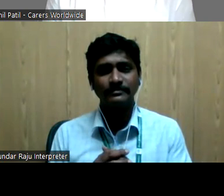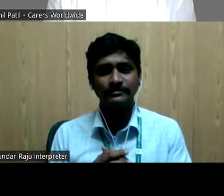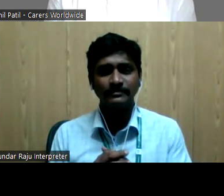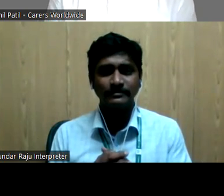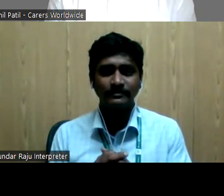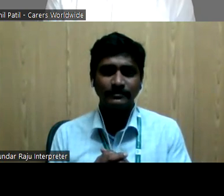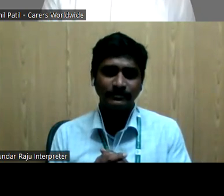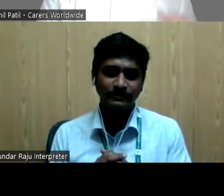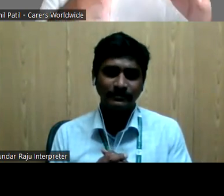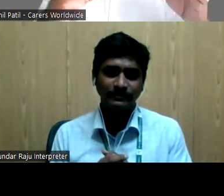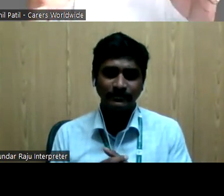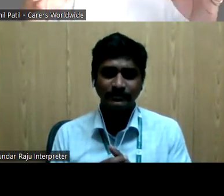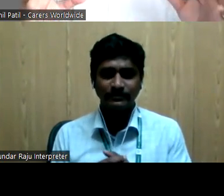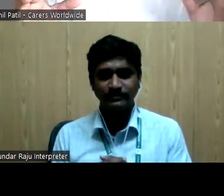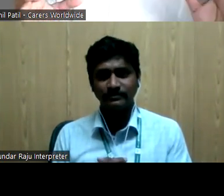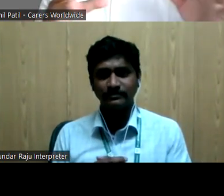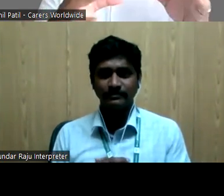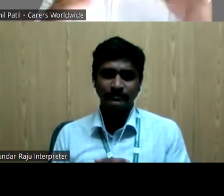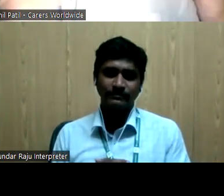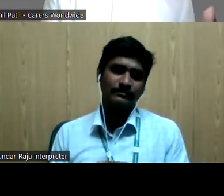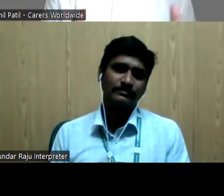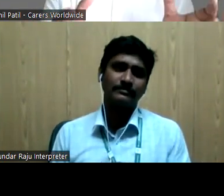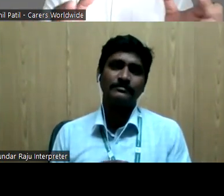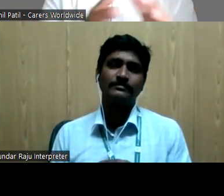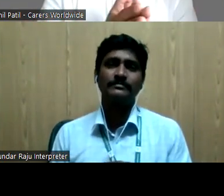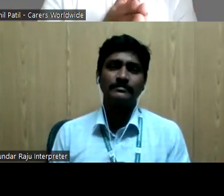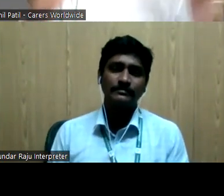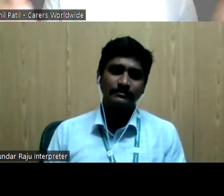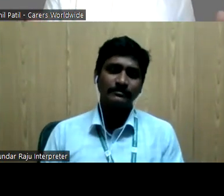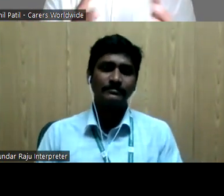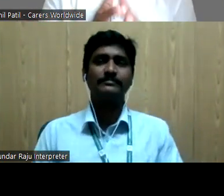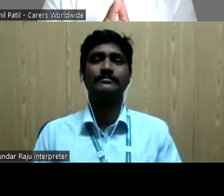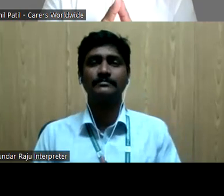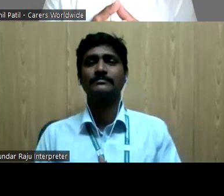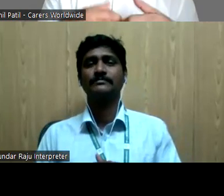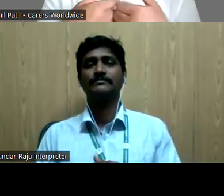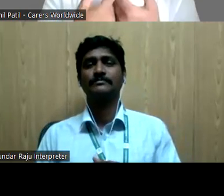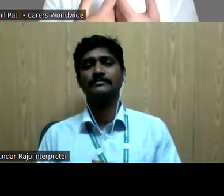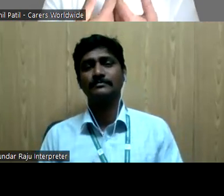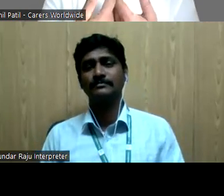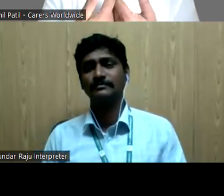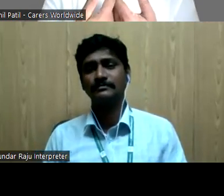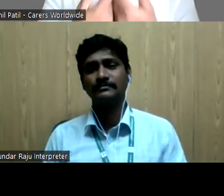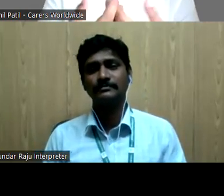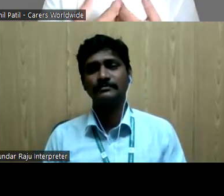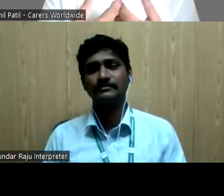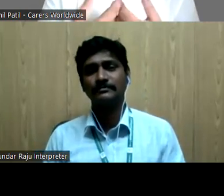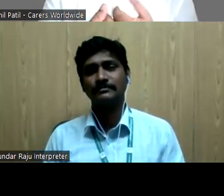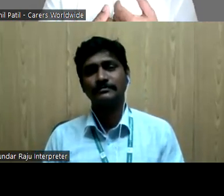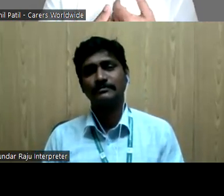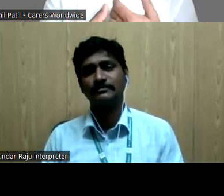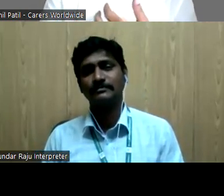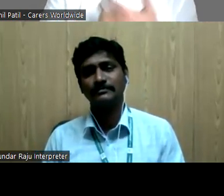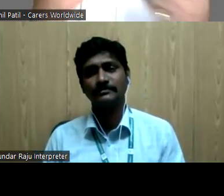stays are there. And also there are policies and acts are there. It is carers